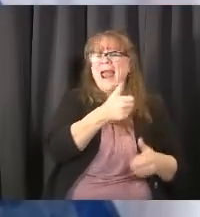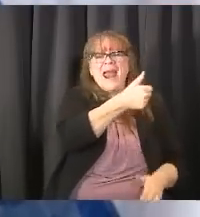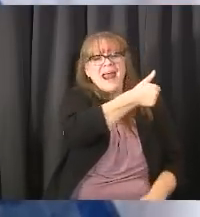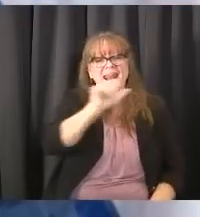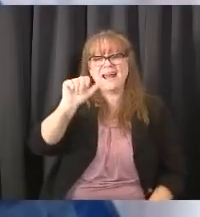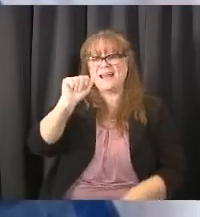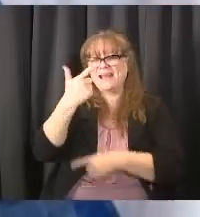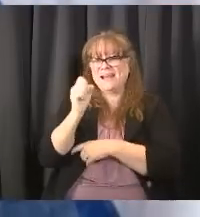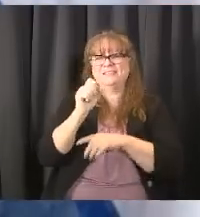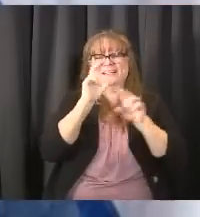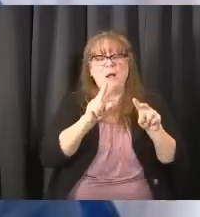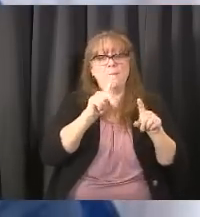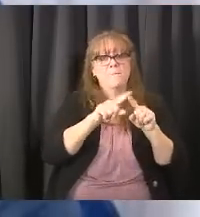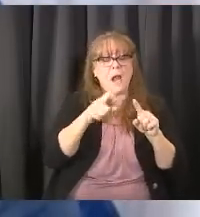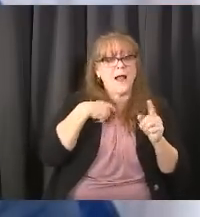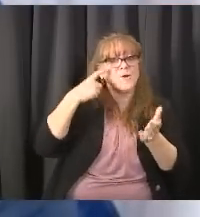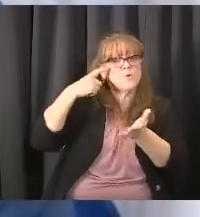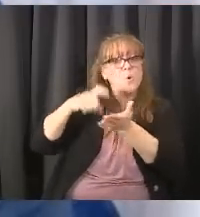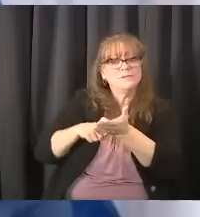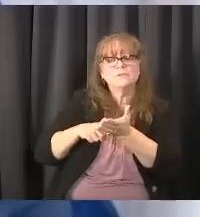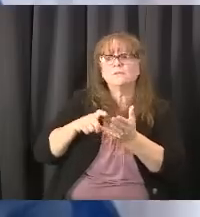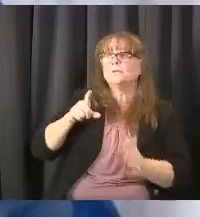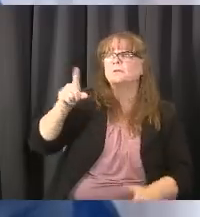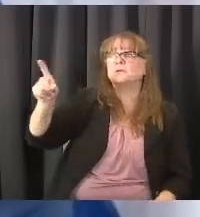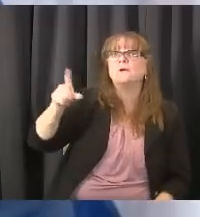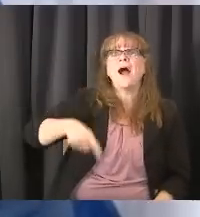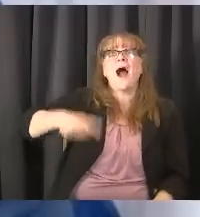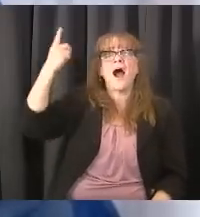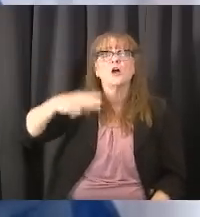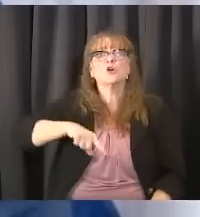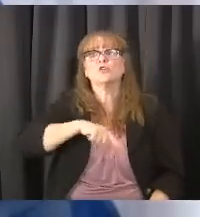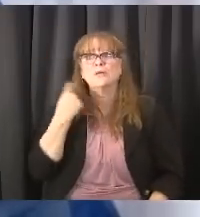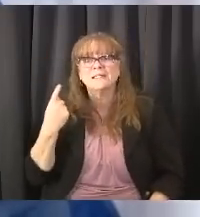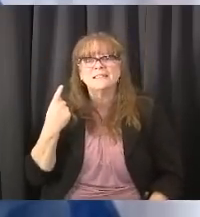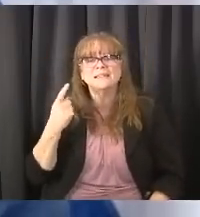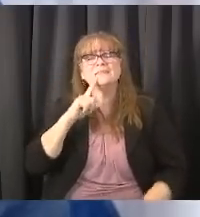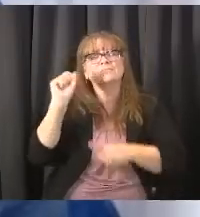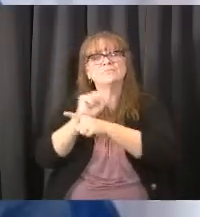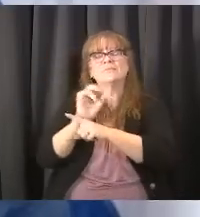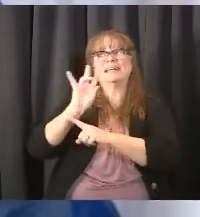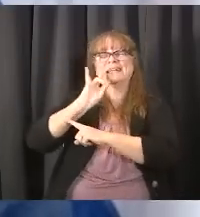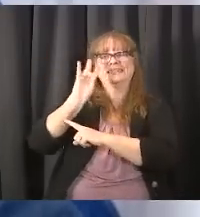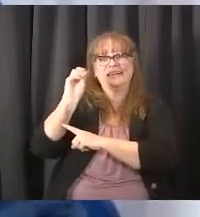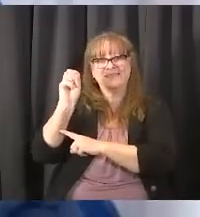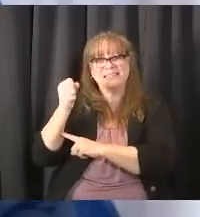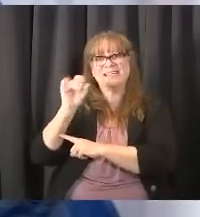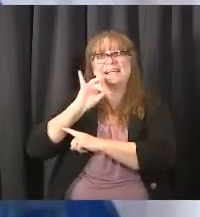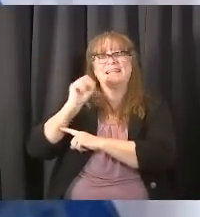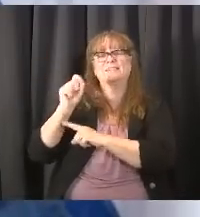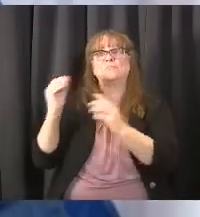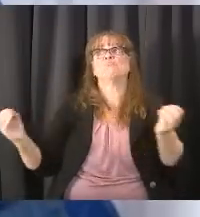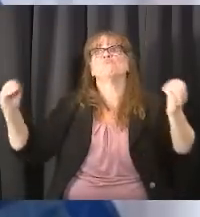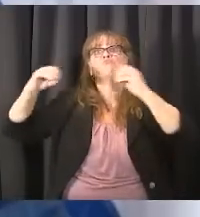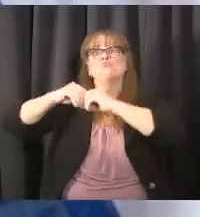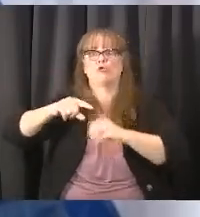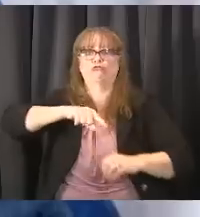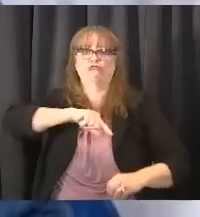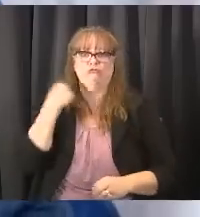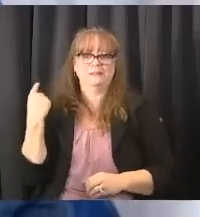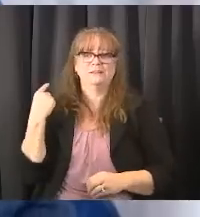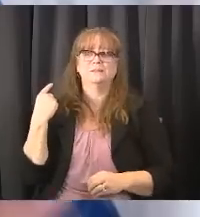their 70s and 80s. So we have a good pool of over 500,000 people. We, of course, will be adopting our